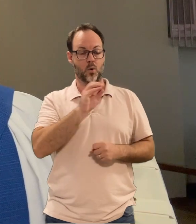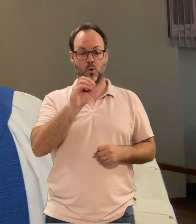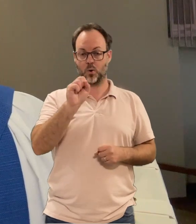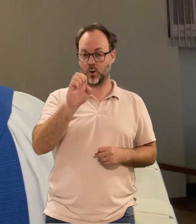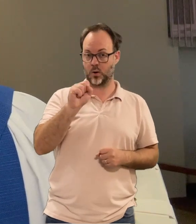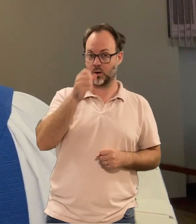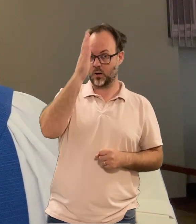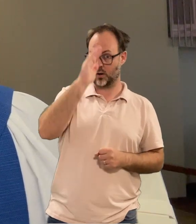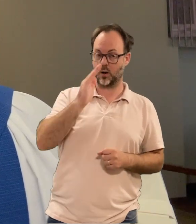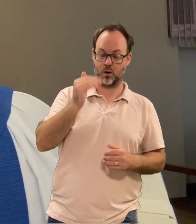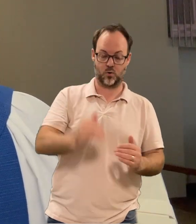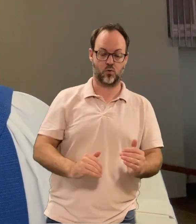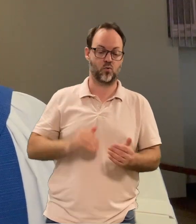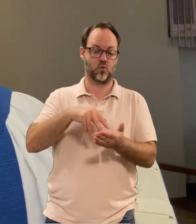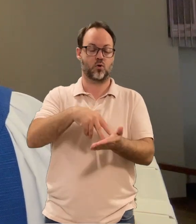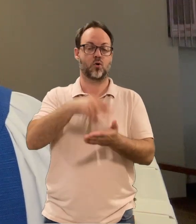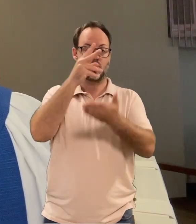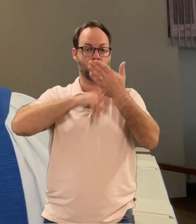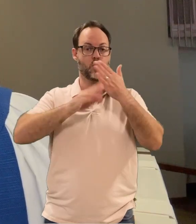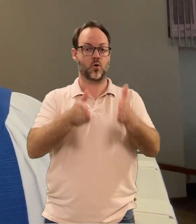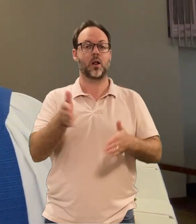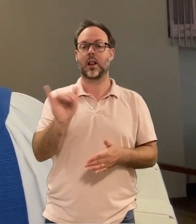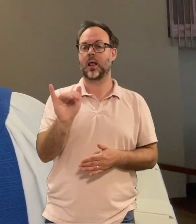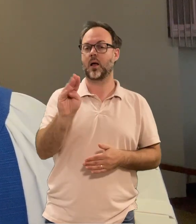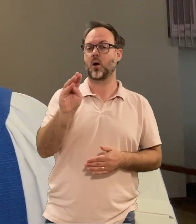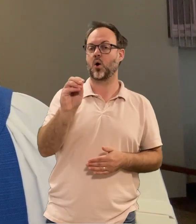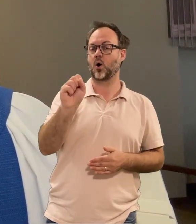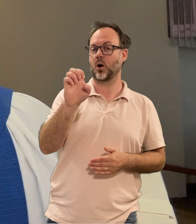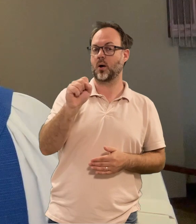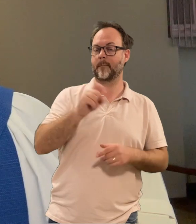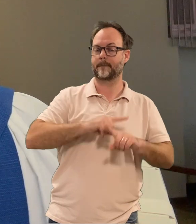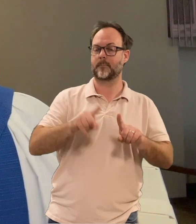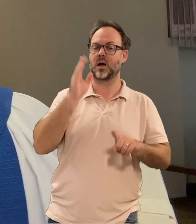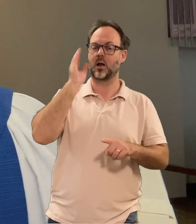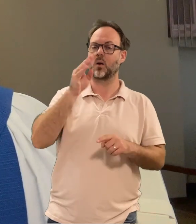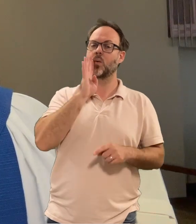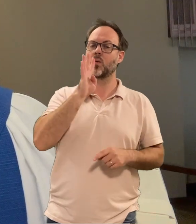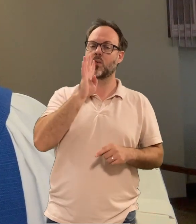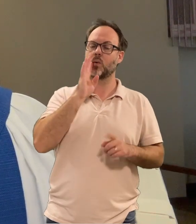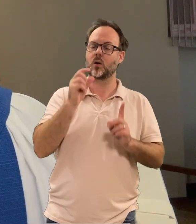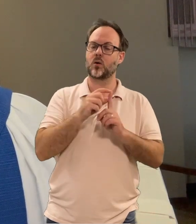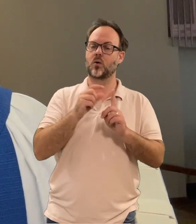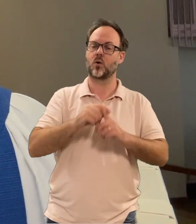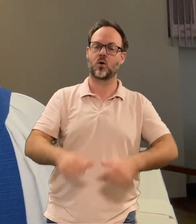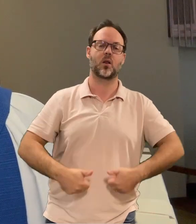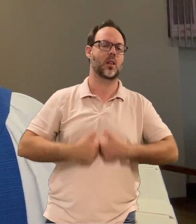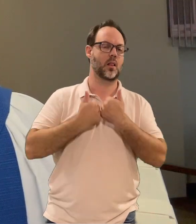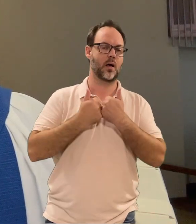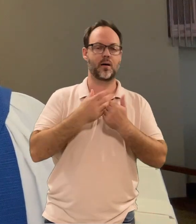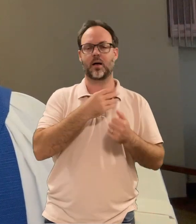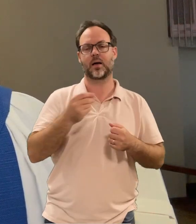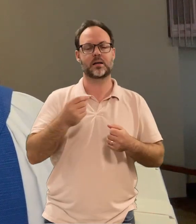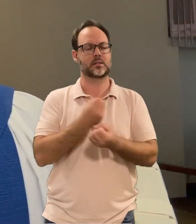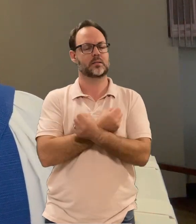God made a promise to Moses that God himself would raise up a prophet that would be like Moses, but that he would speak